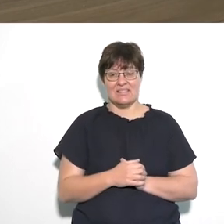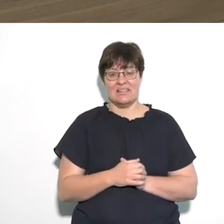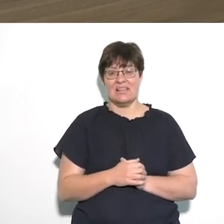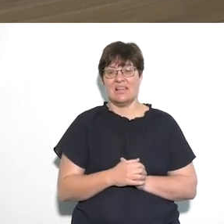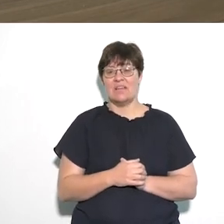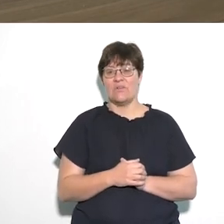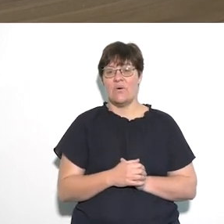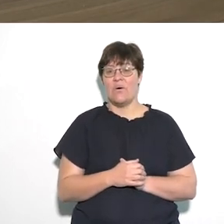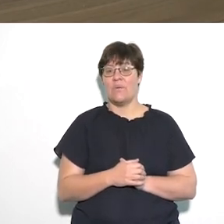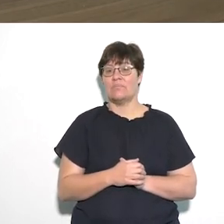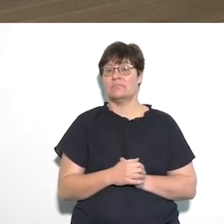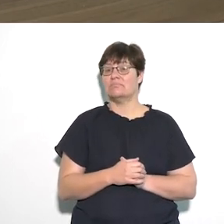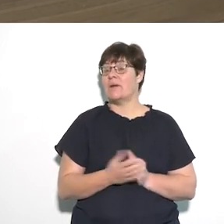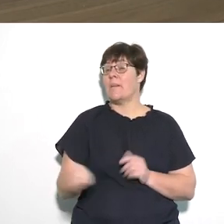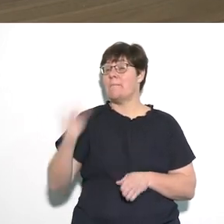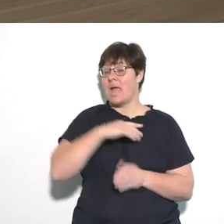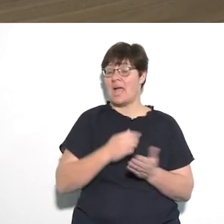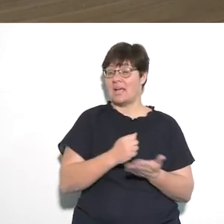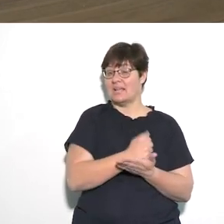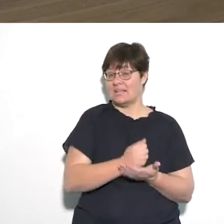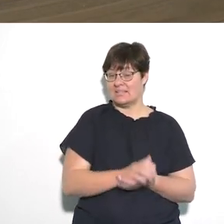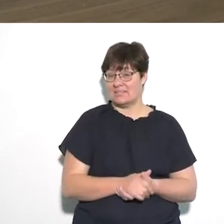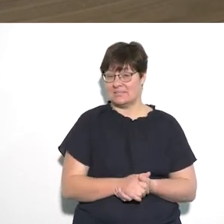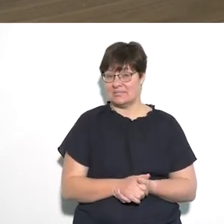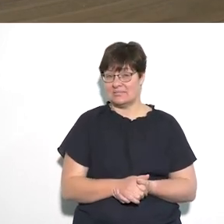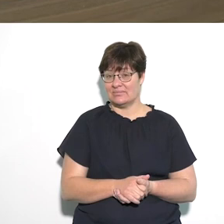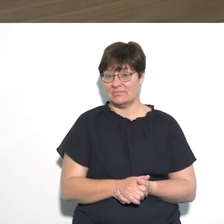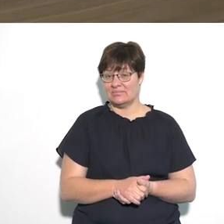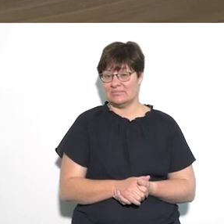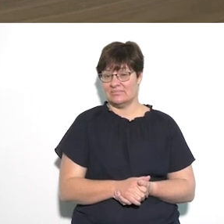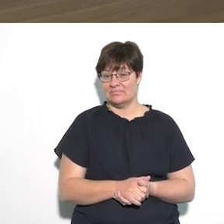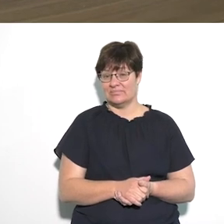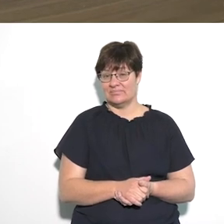And then I'm going to put it at the back, just like this.